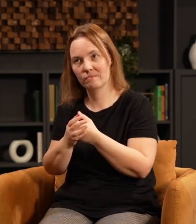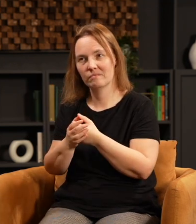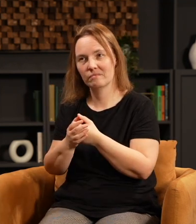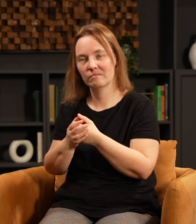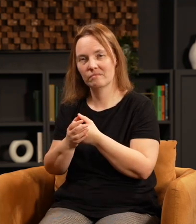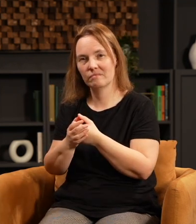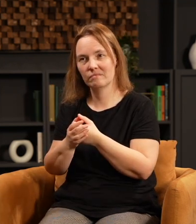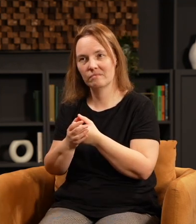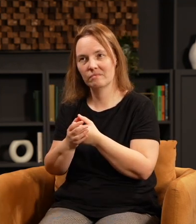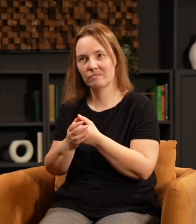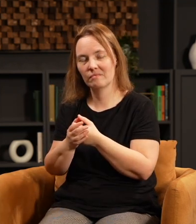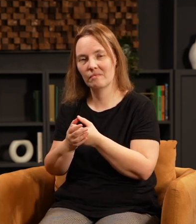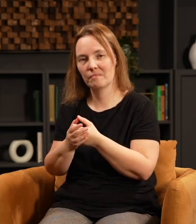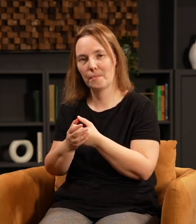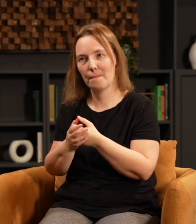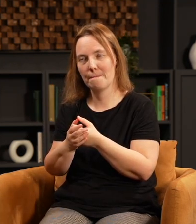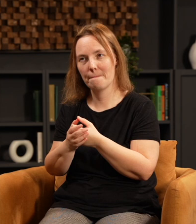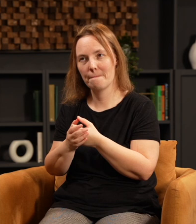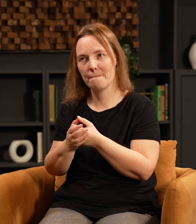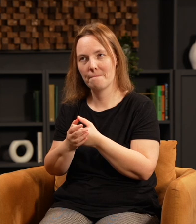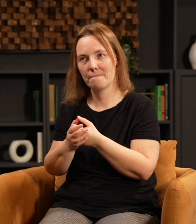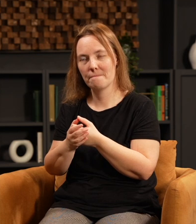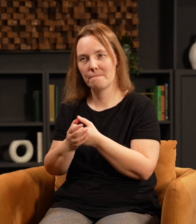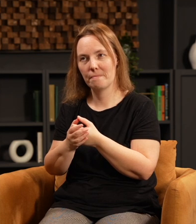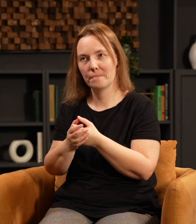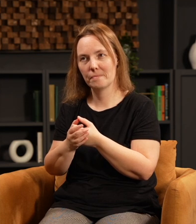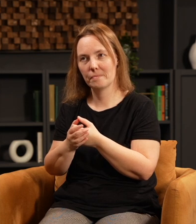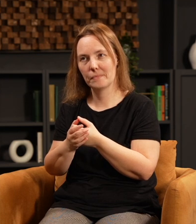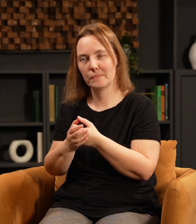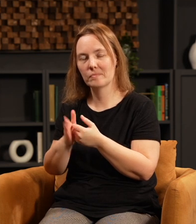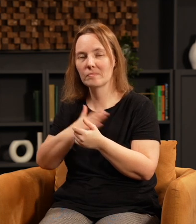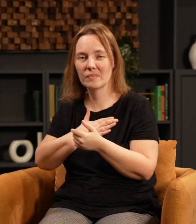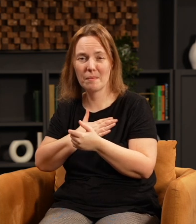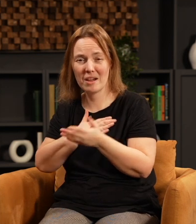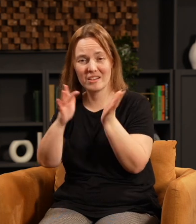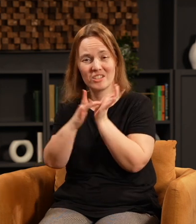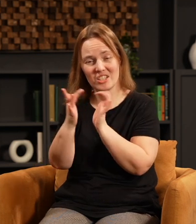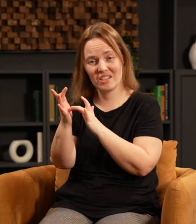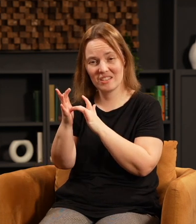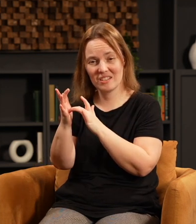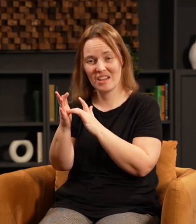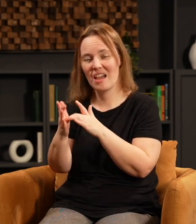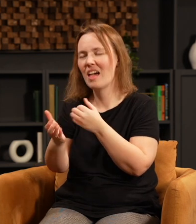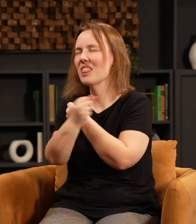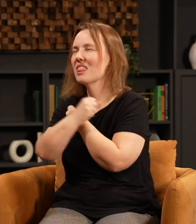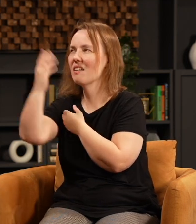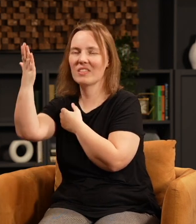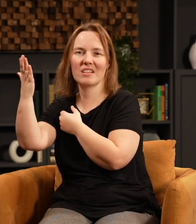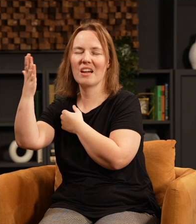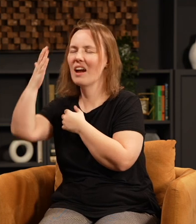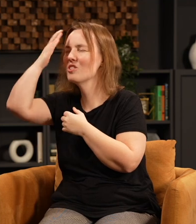Tanya's going to sing this song. We know very well. My Jesus, I love thee. And that first verse is, my Jesus, I love thee. I